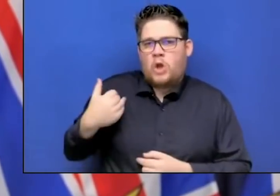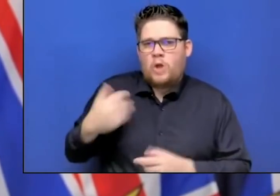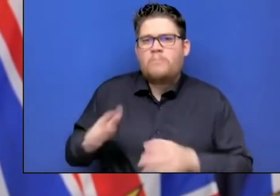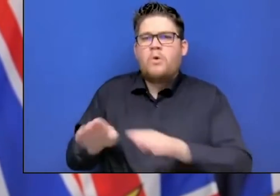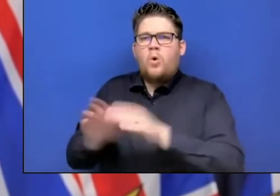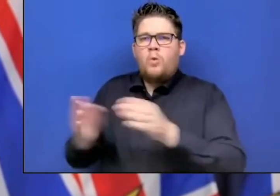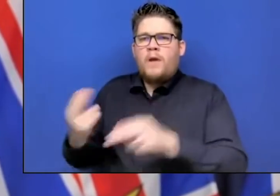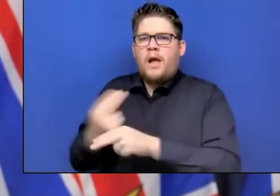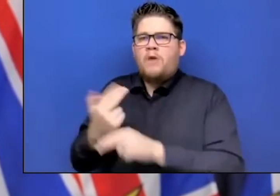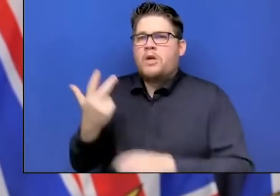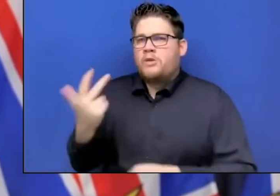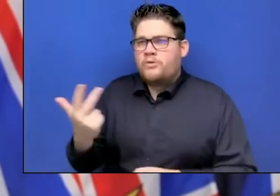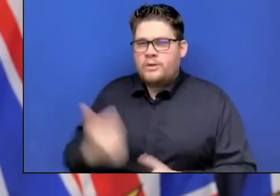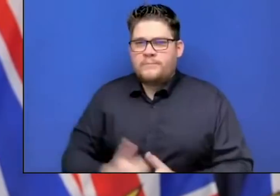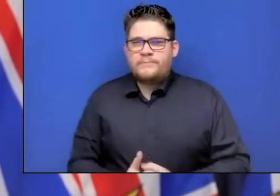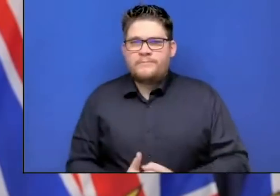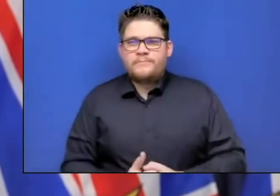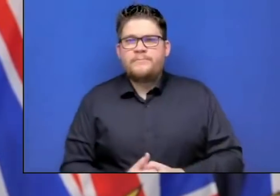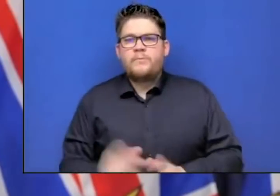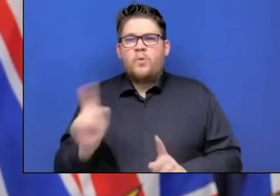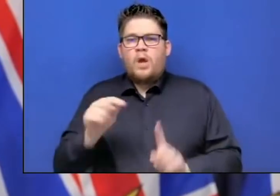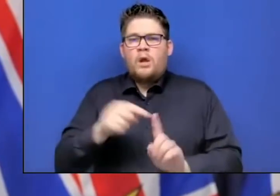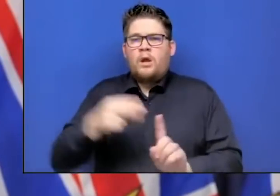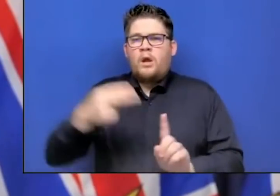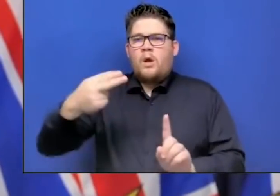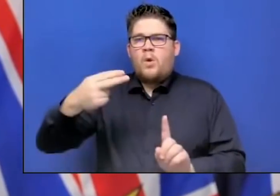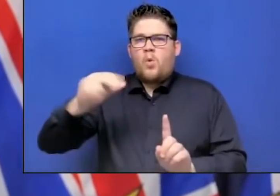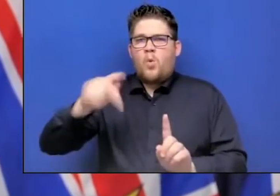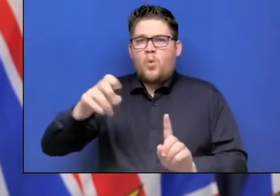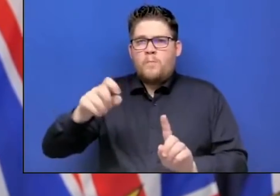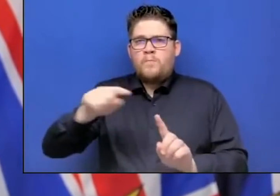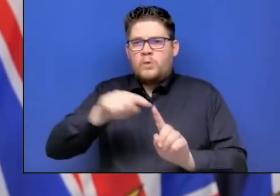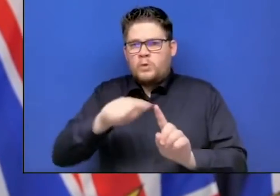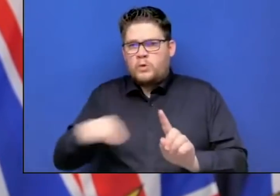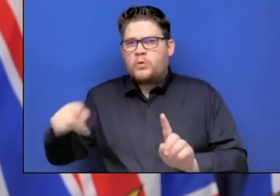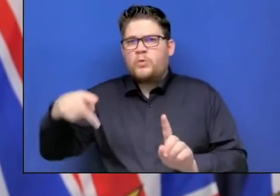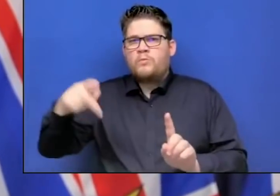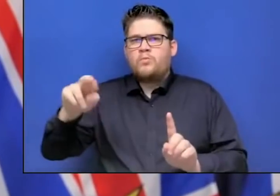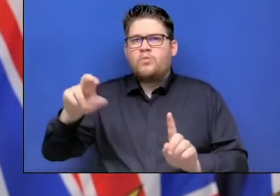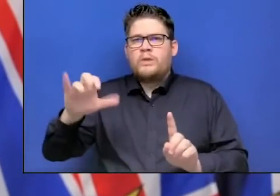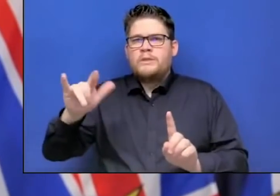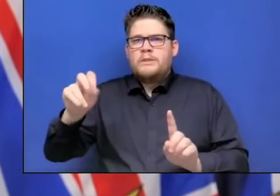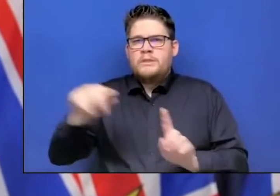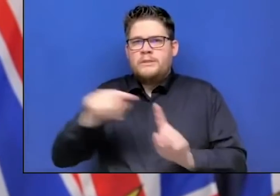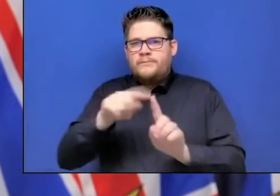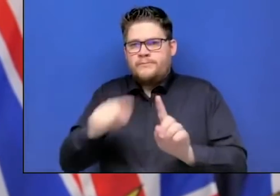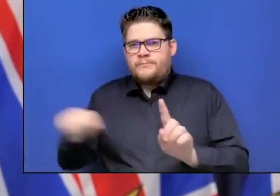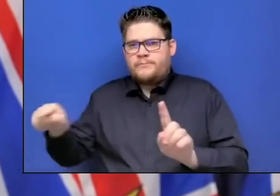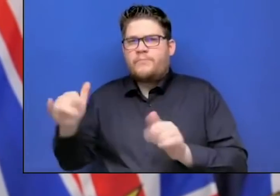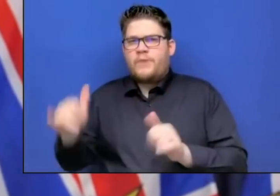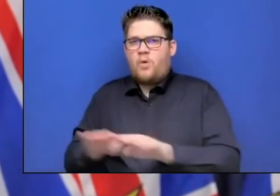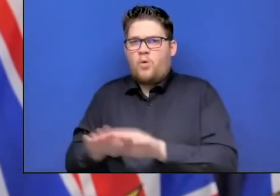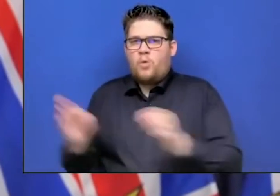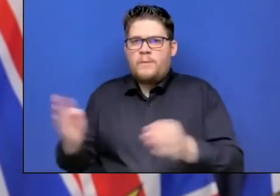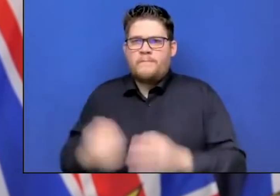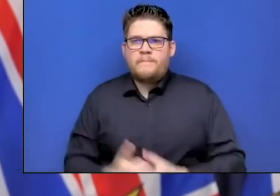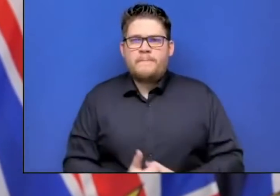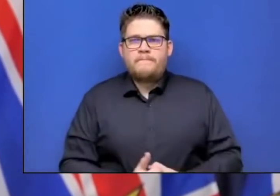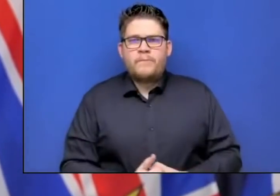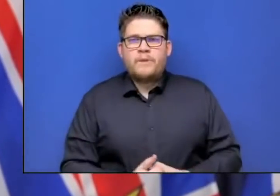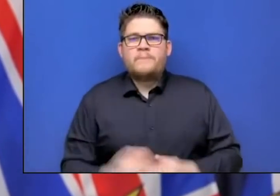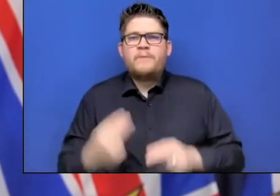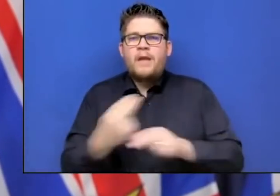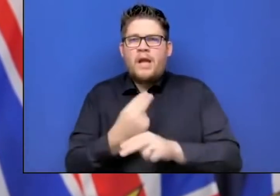So that Highway 3 connection between Hope and Princeton has been reopened. And with Highway 7 also remaining open,